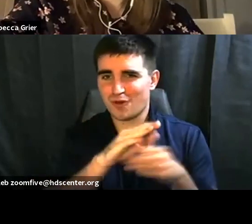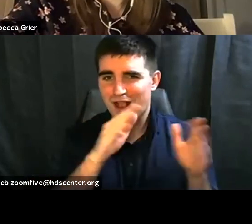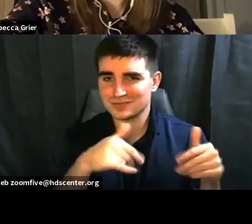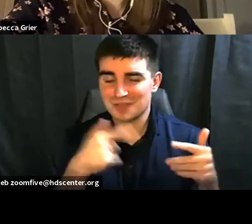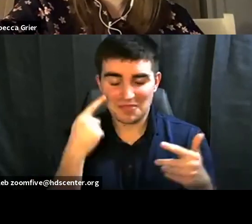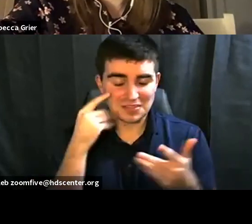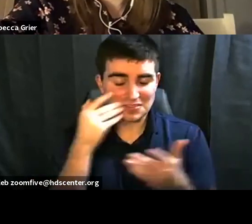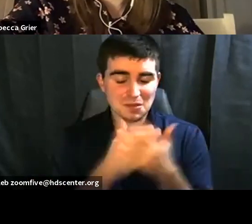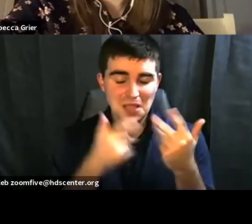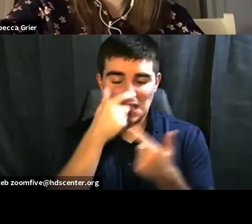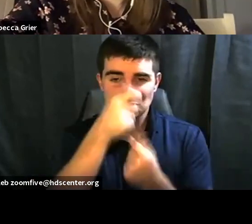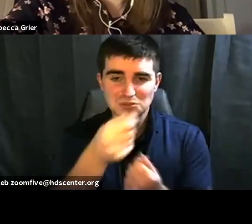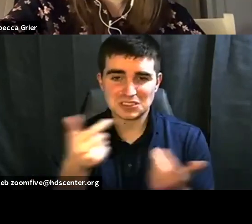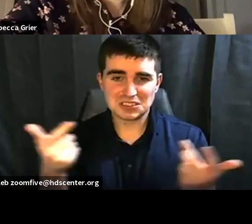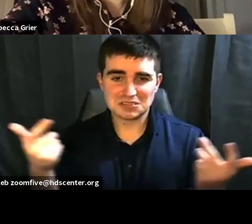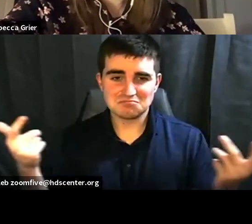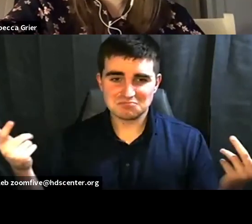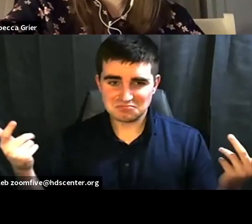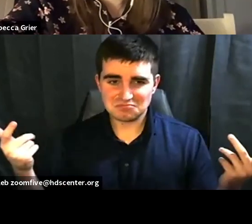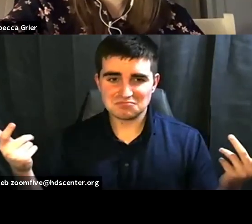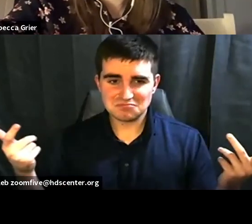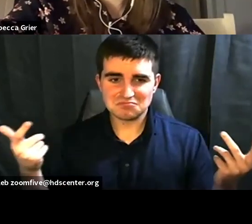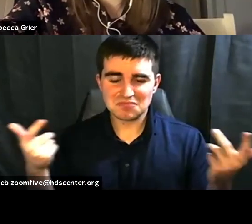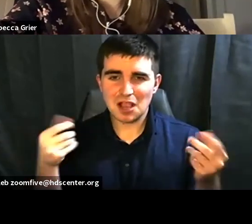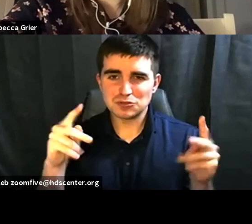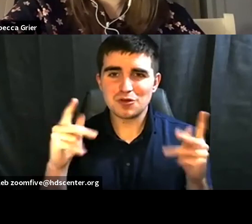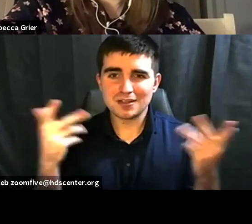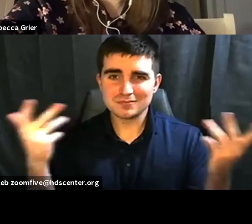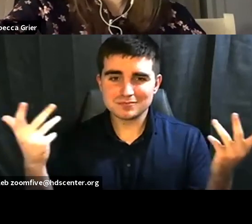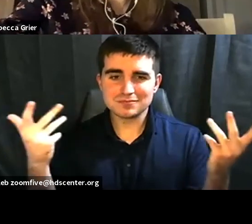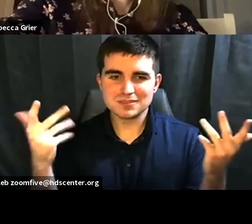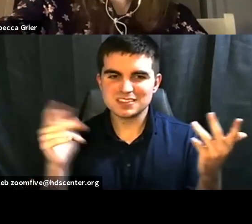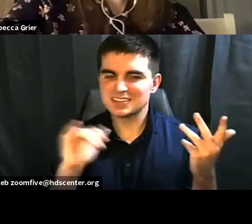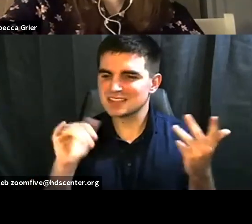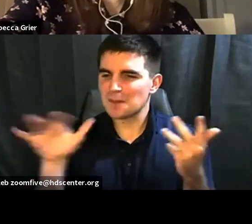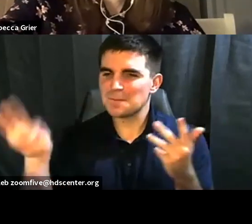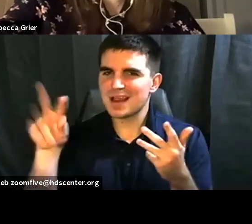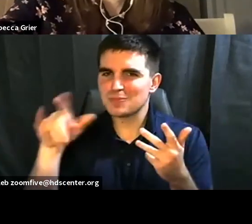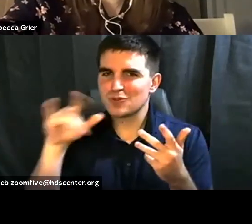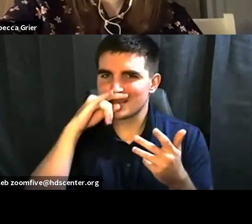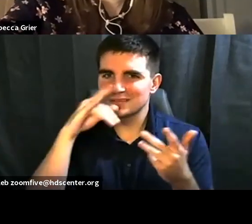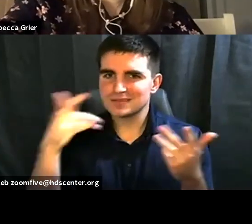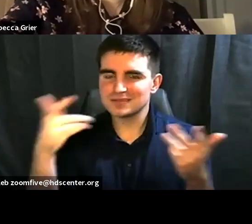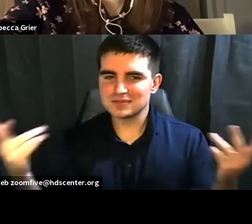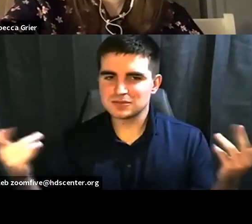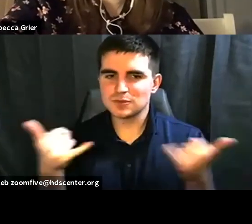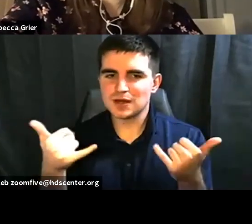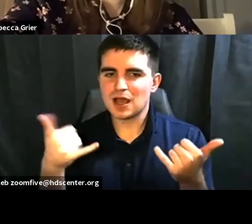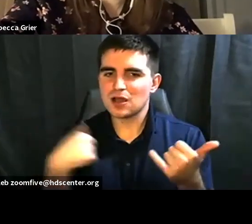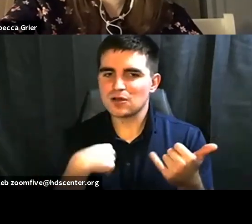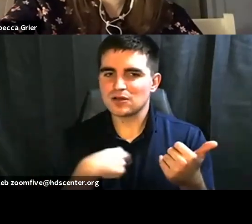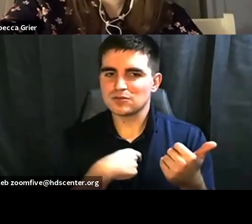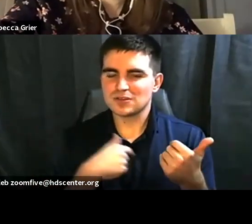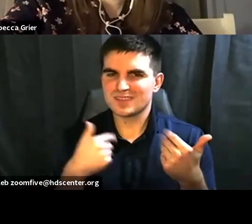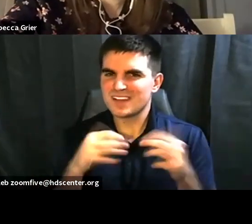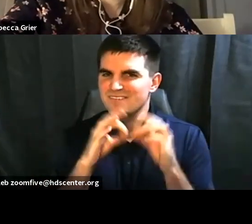interesting opportunities if you're going to, just like picking up your kid, you know, right now where families carpool